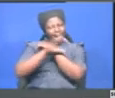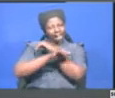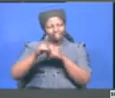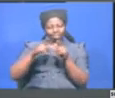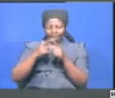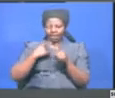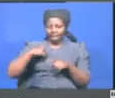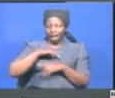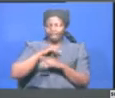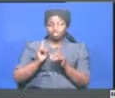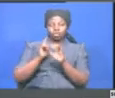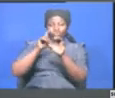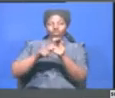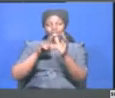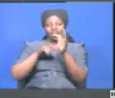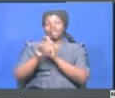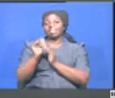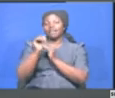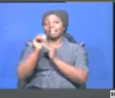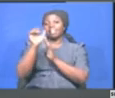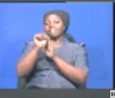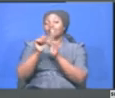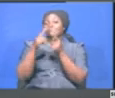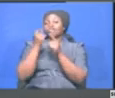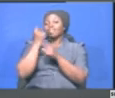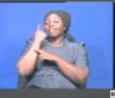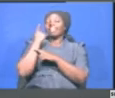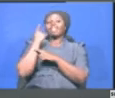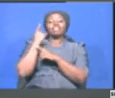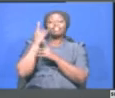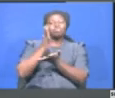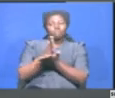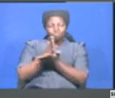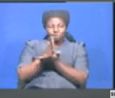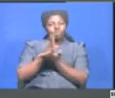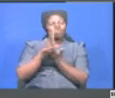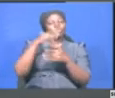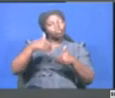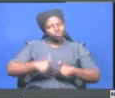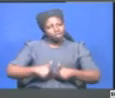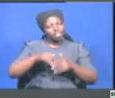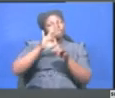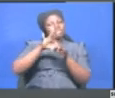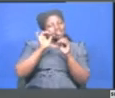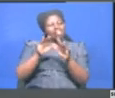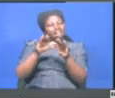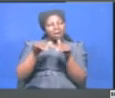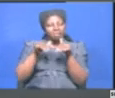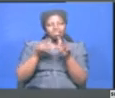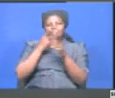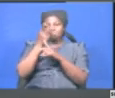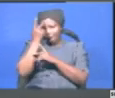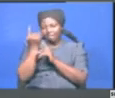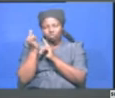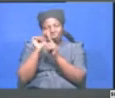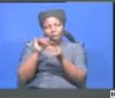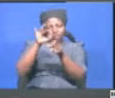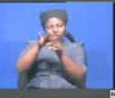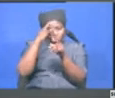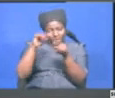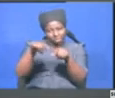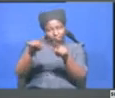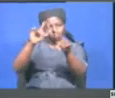leadership. But you realize even they're not voting. They think that parents will vote for them to get opportunities. They need to